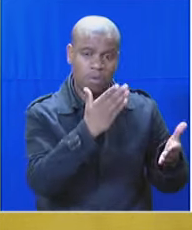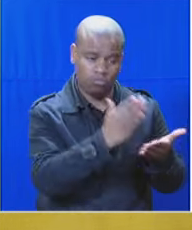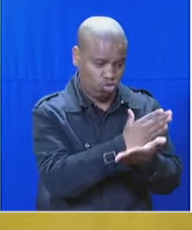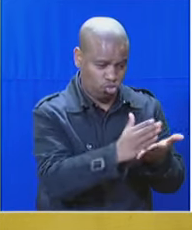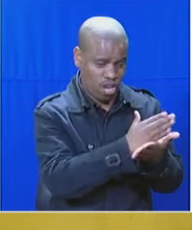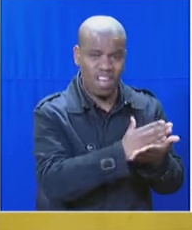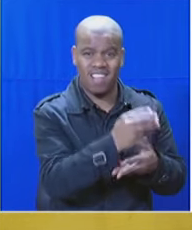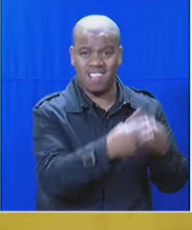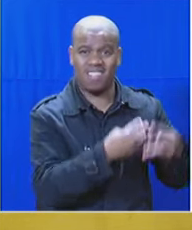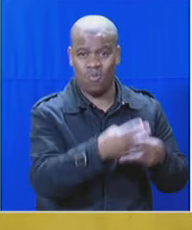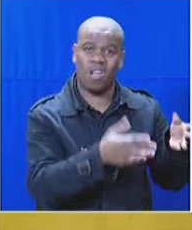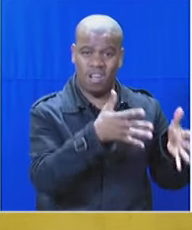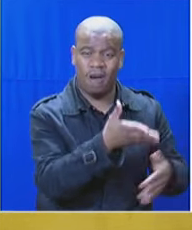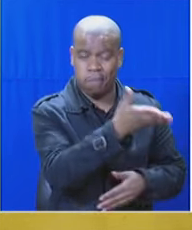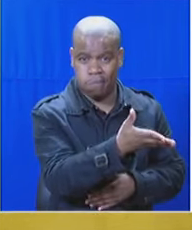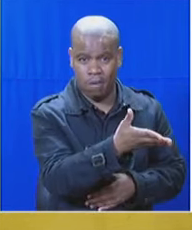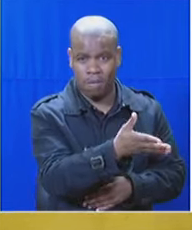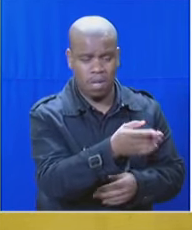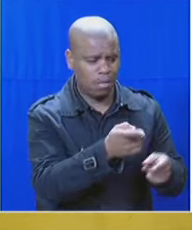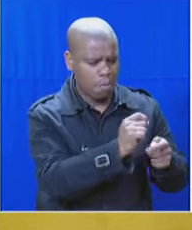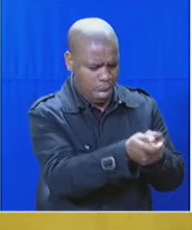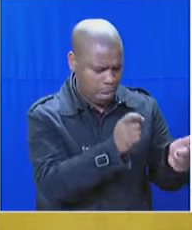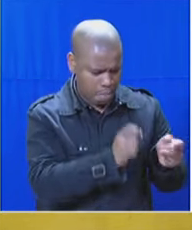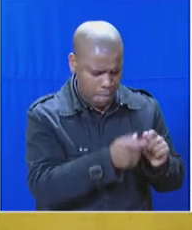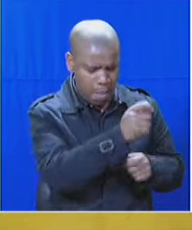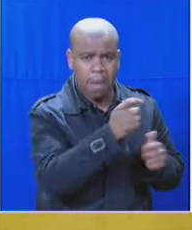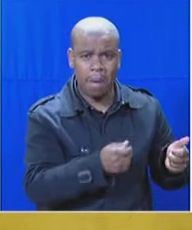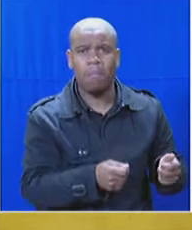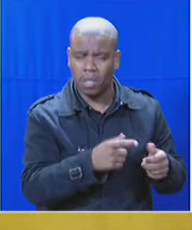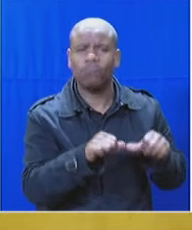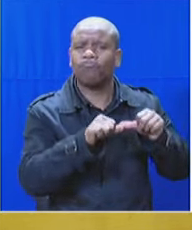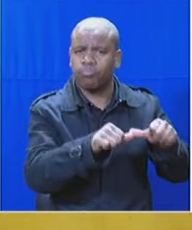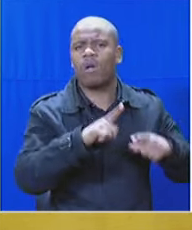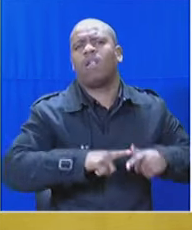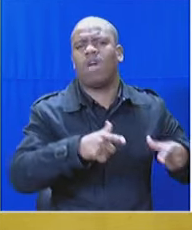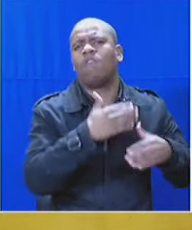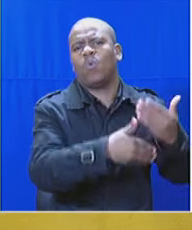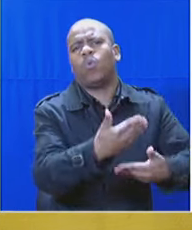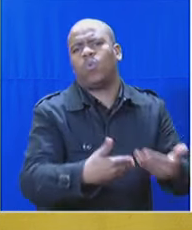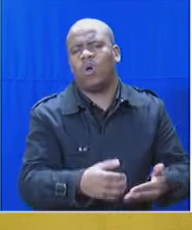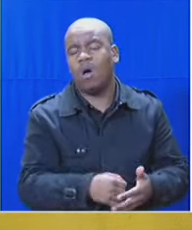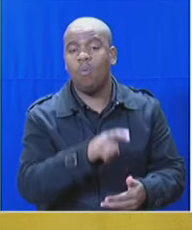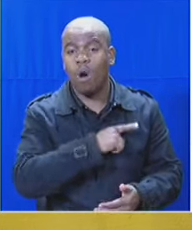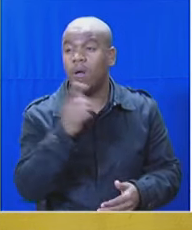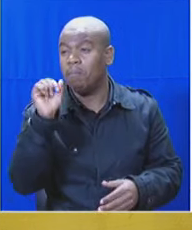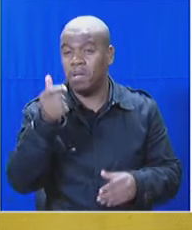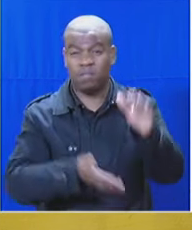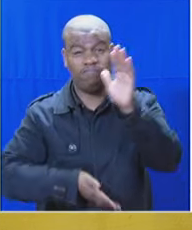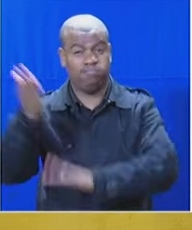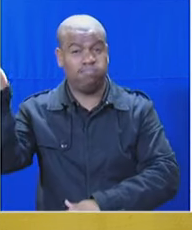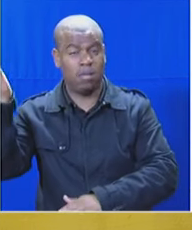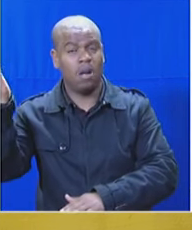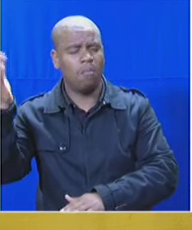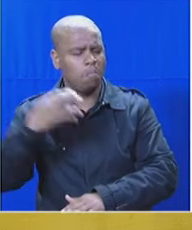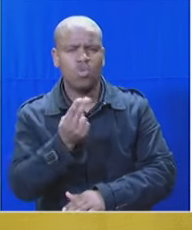funeka abhakatele i-tax yekati neyenja kuba kufunwa phangela usebenzela umuntu omnye umuntu. Ayikona.